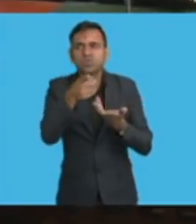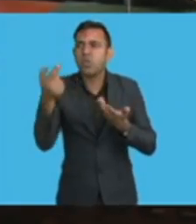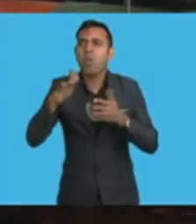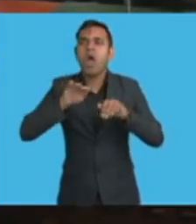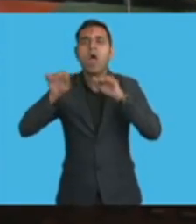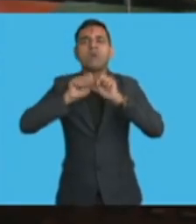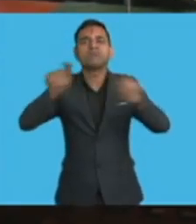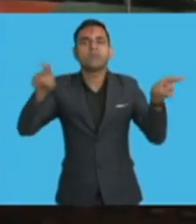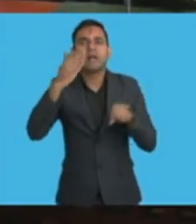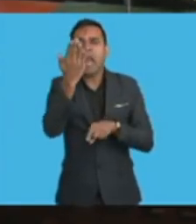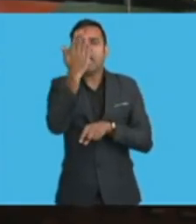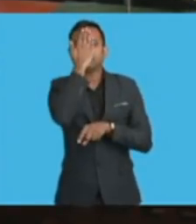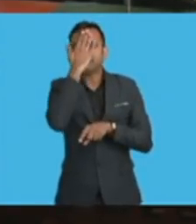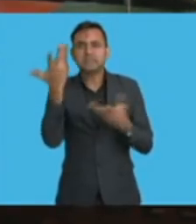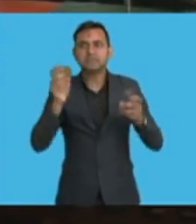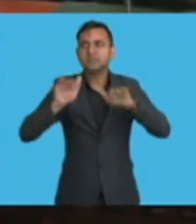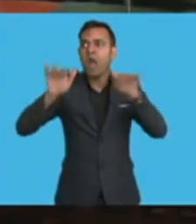my concern, Madam Speaker,